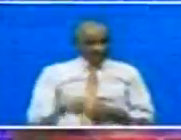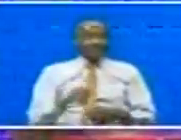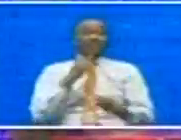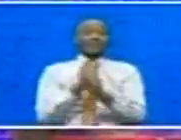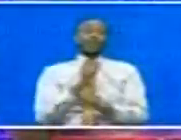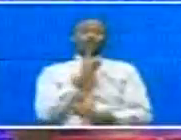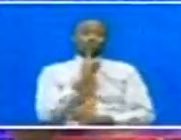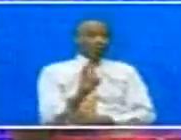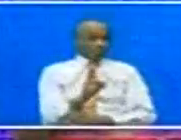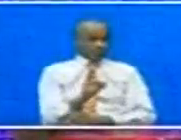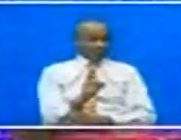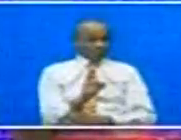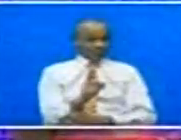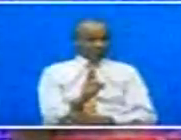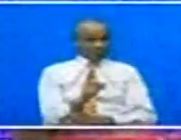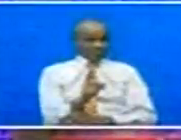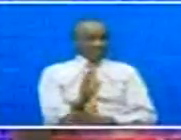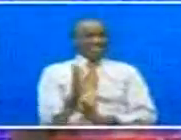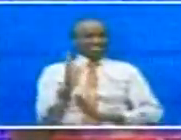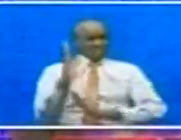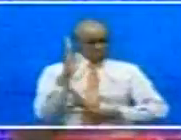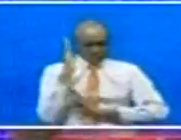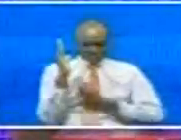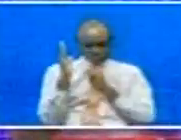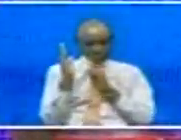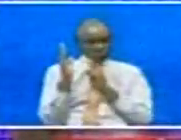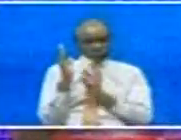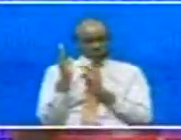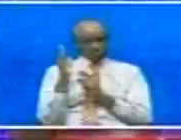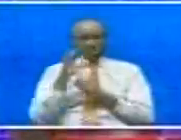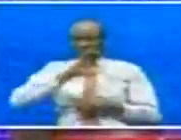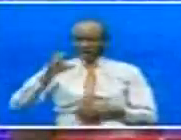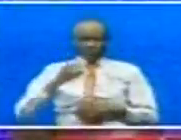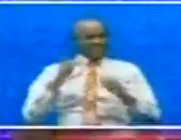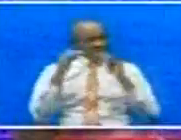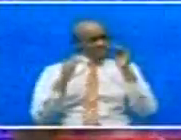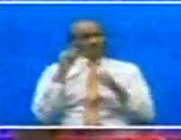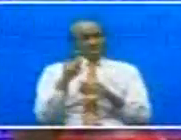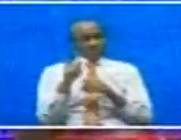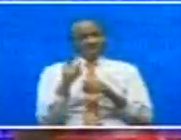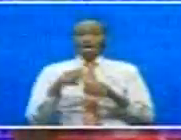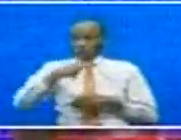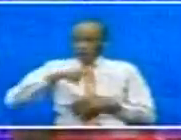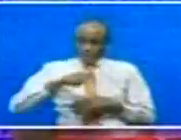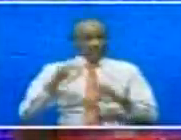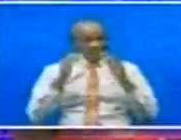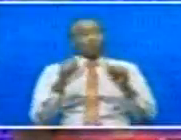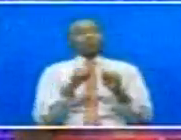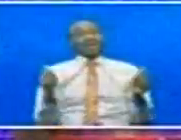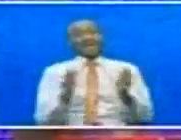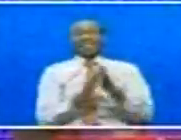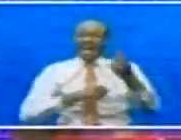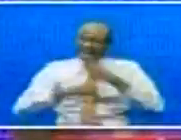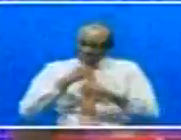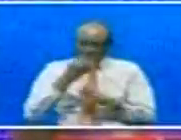that the security is handled at the county level, at the local level, and action taken